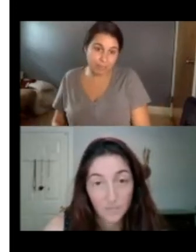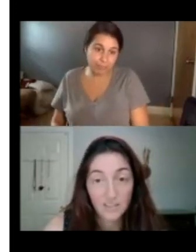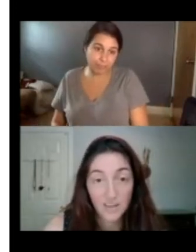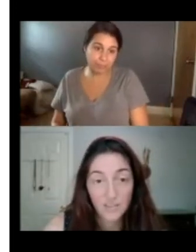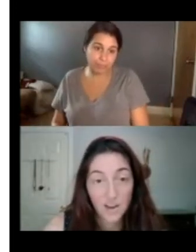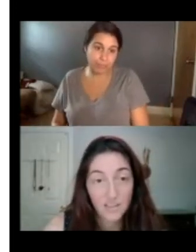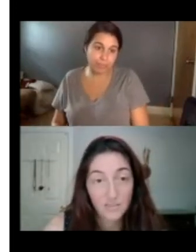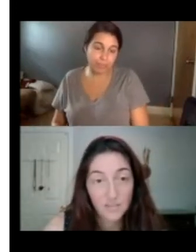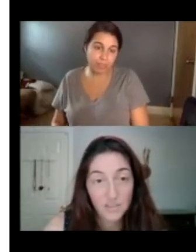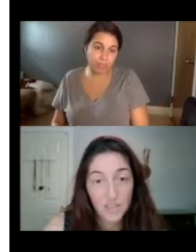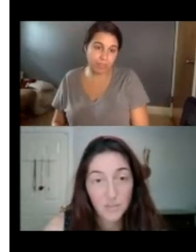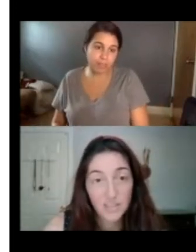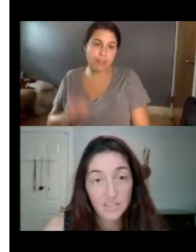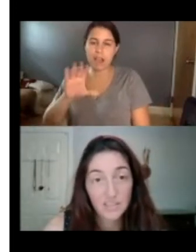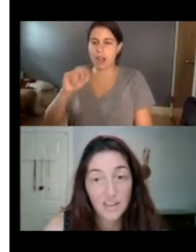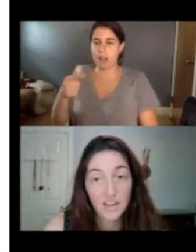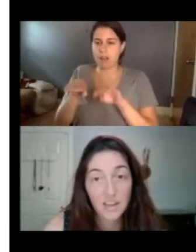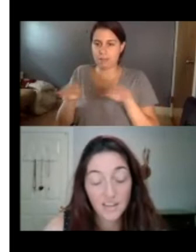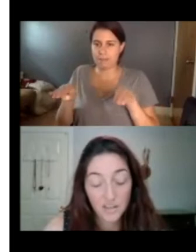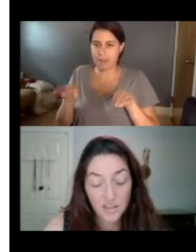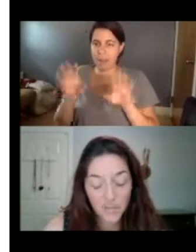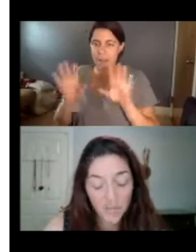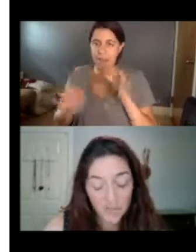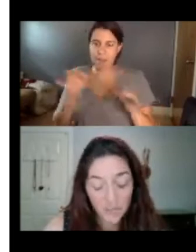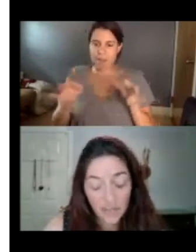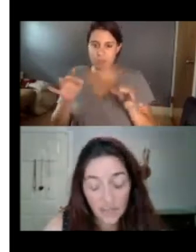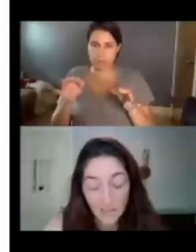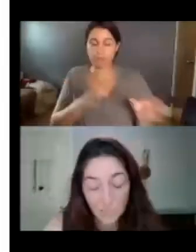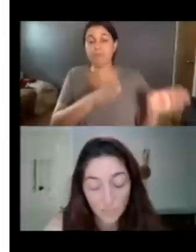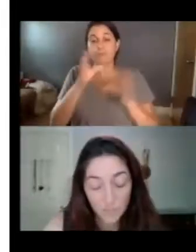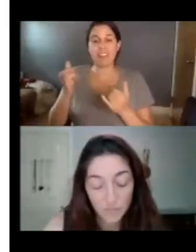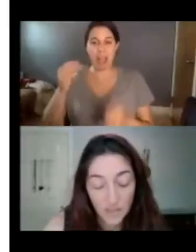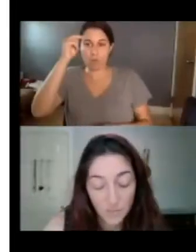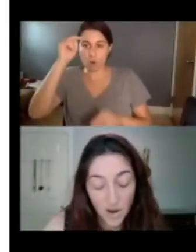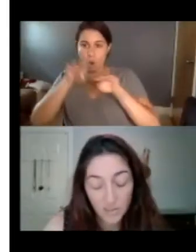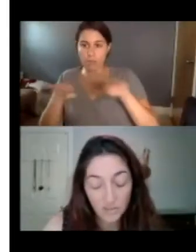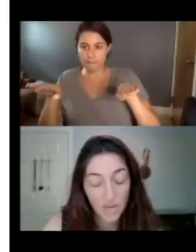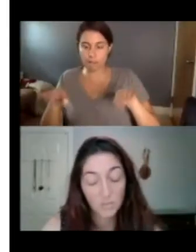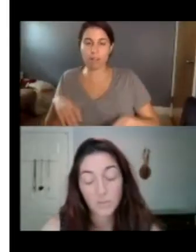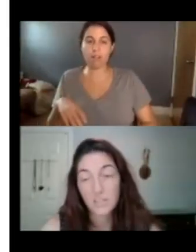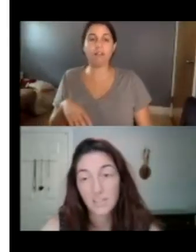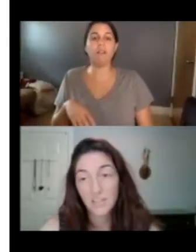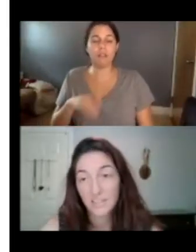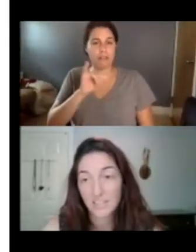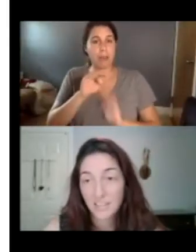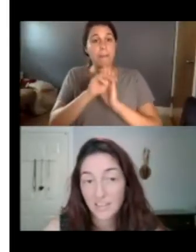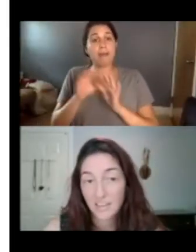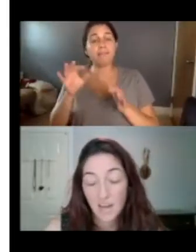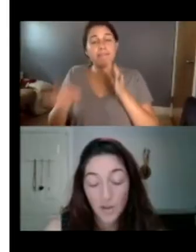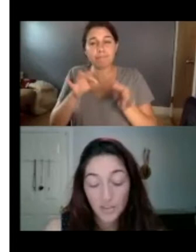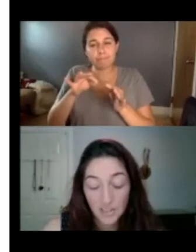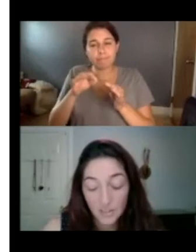So that's kind of the cognitive level of explanation. At a neural level, the model describes in more detail